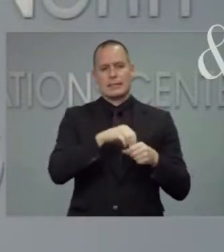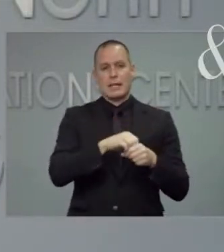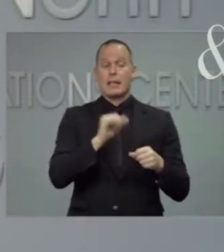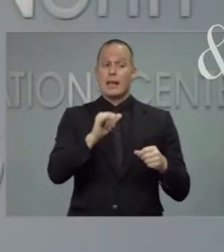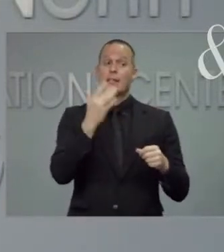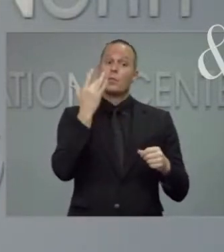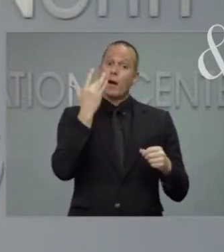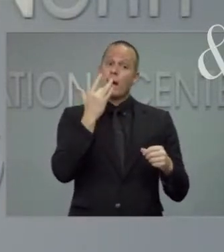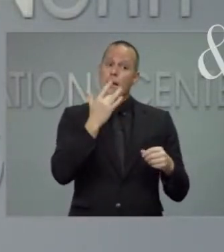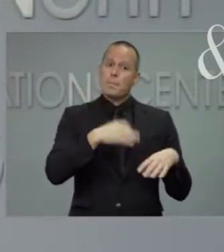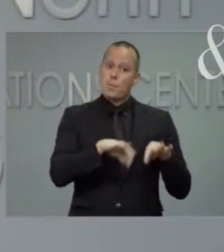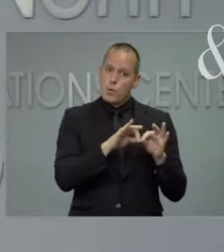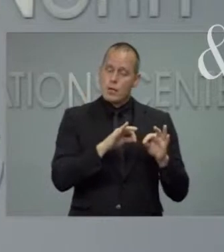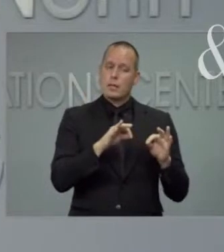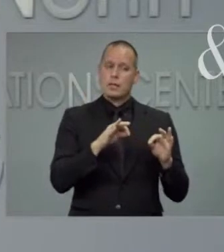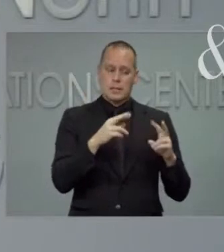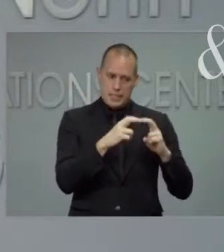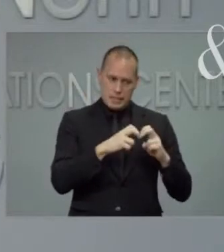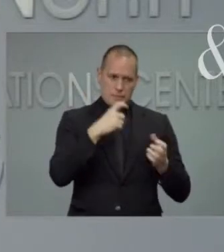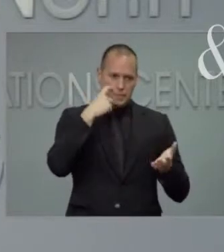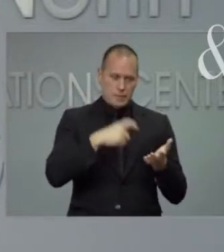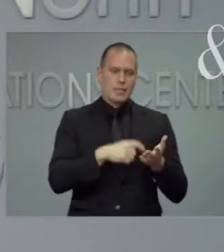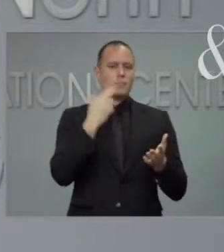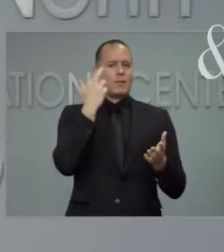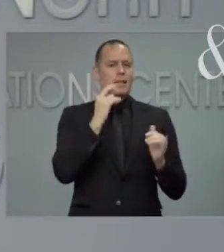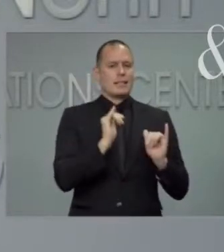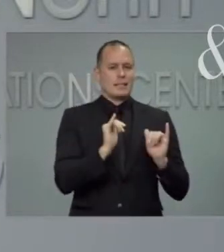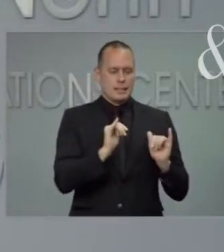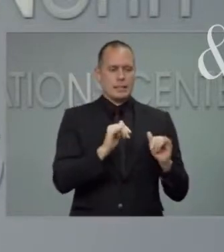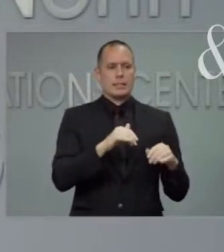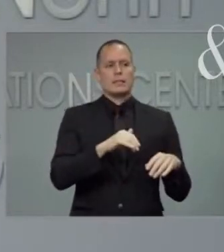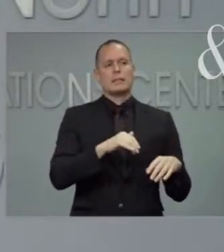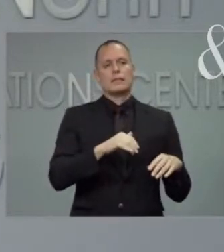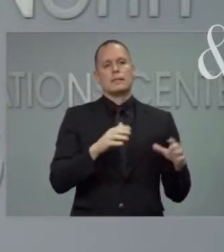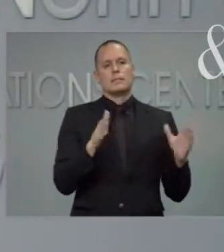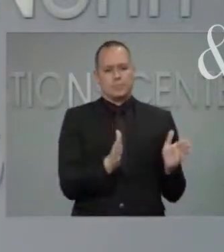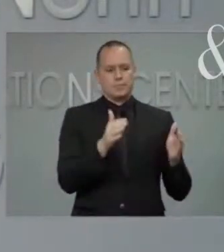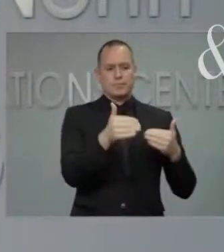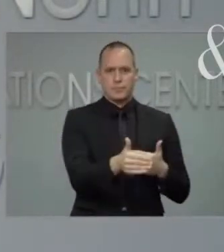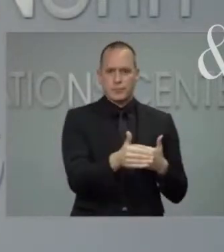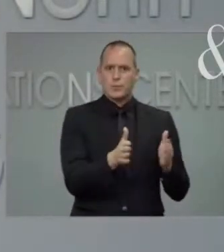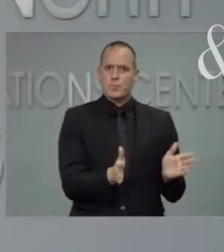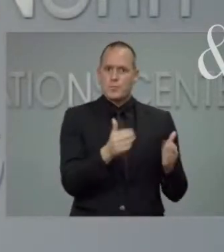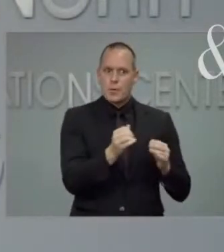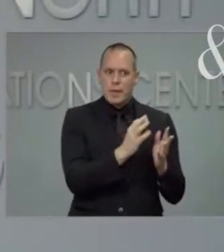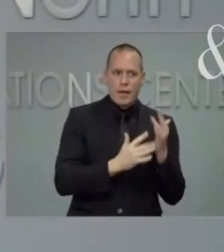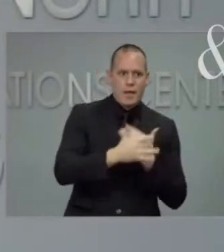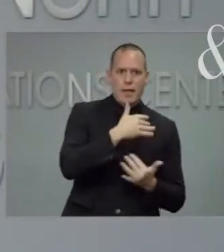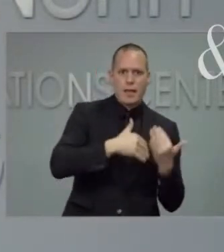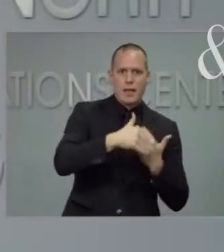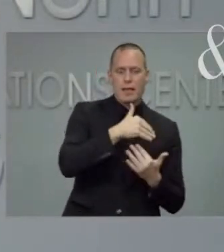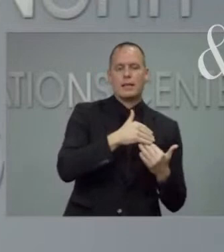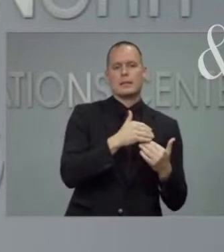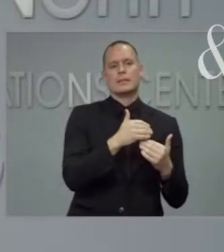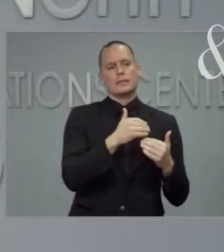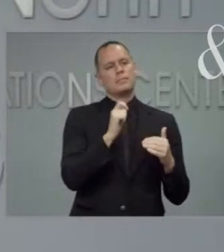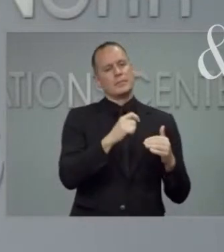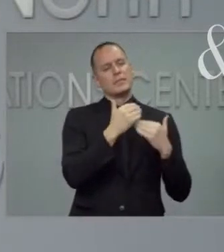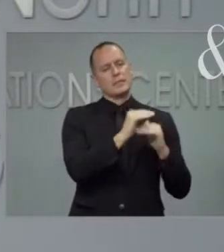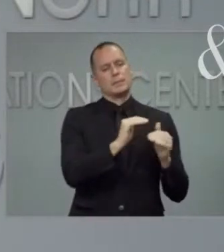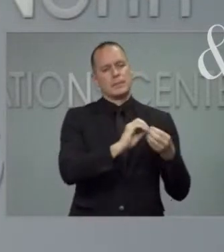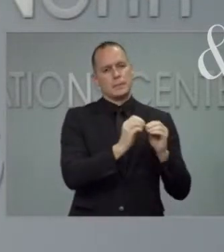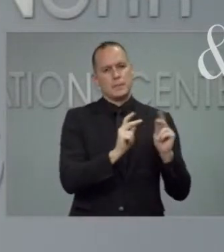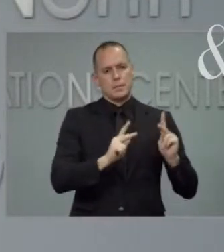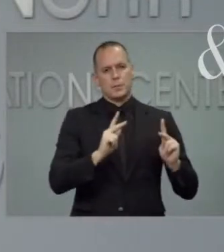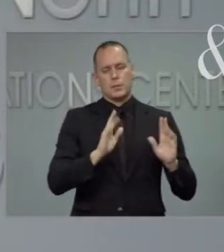indoors. Obviously, we still want the mask mandate and the capacity limits to be enforced.